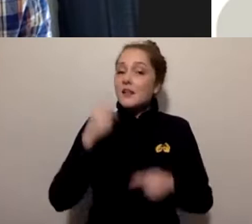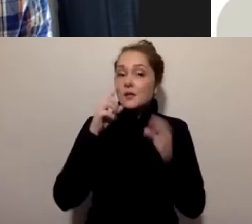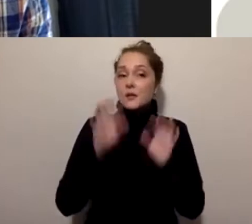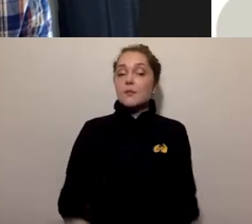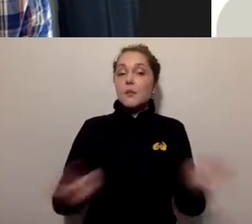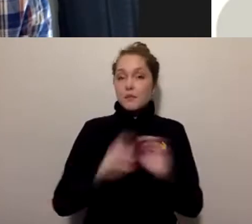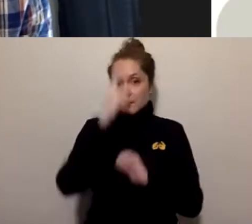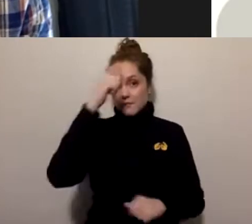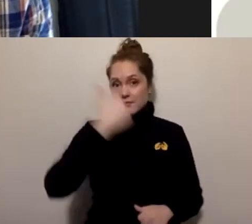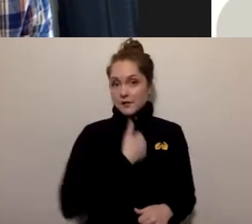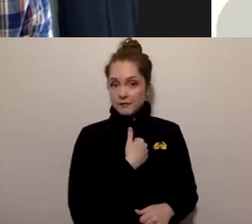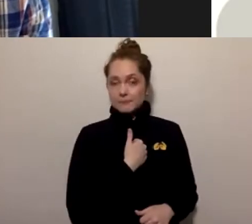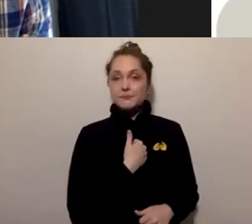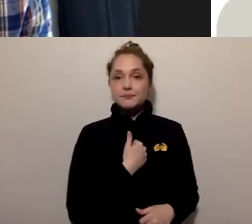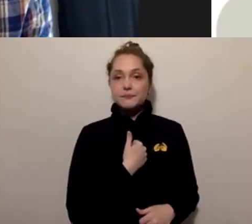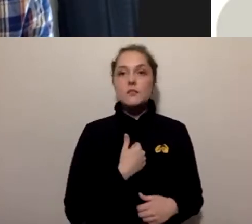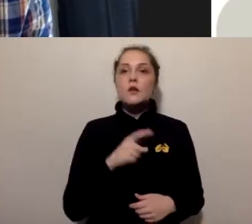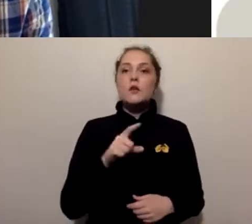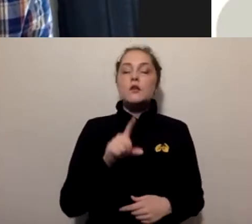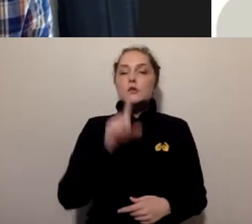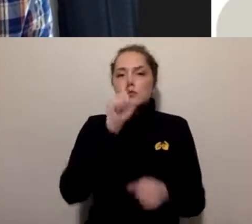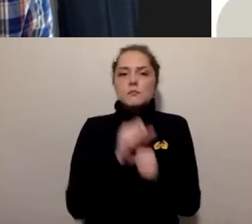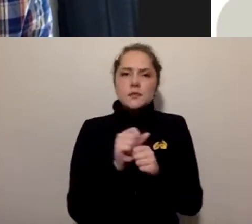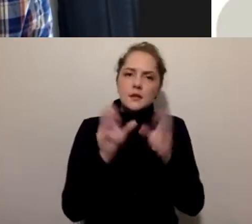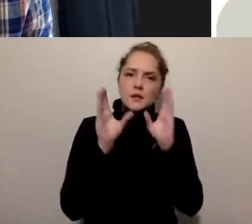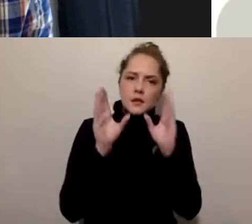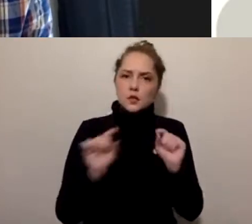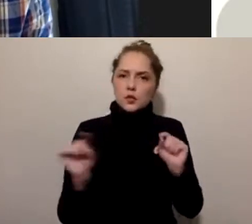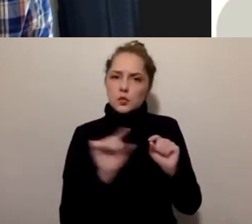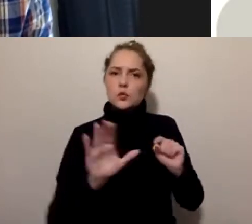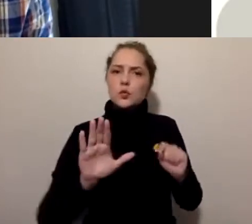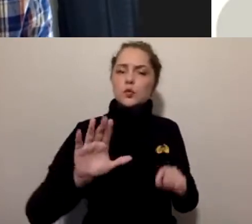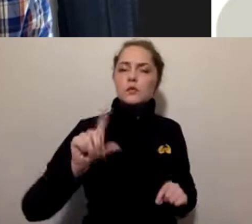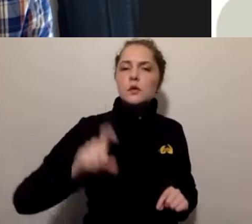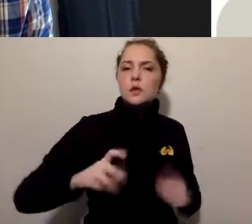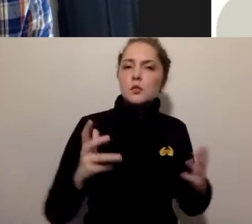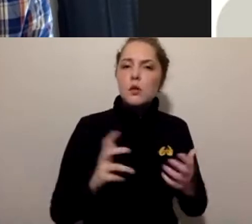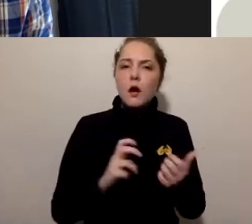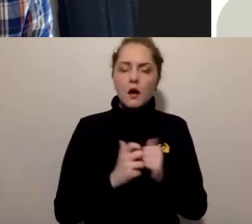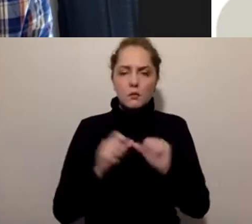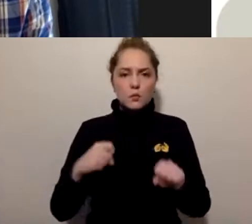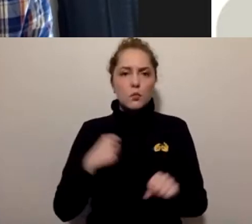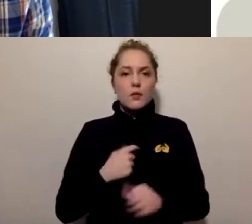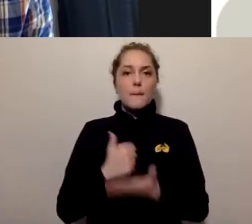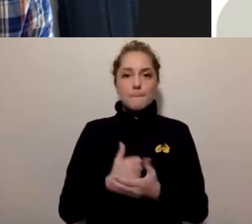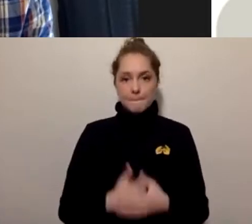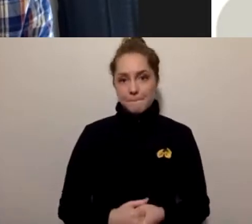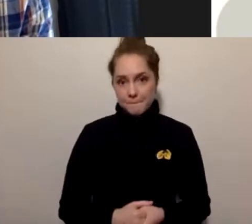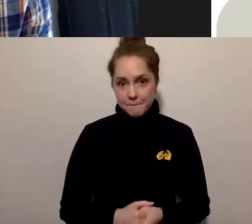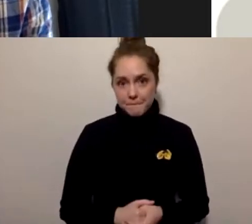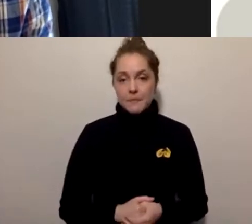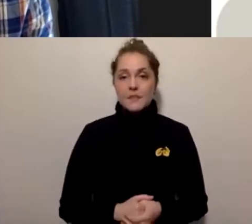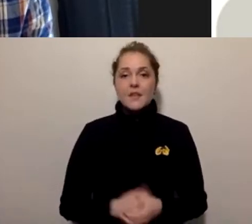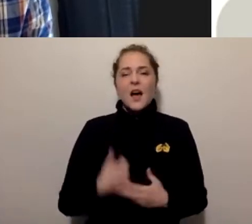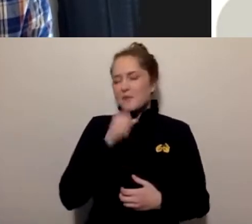me to really listen to you and what your needs are and how we can help. I'm not sure